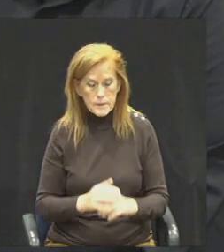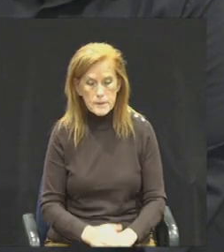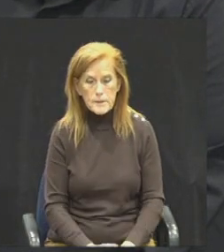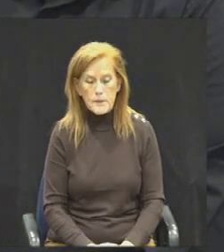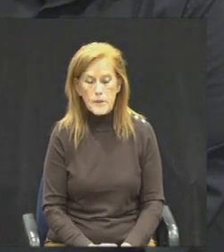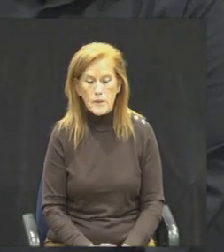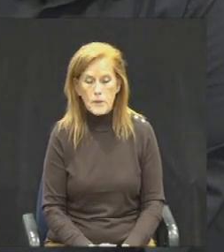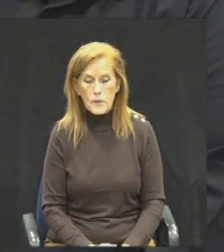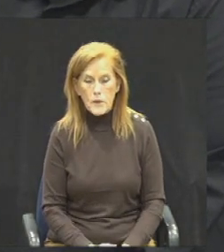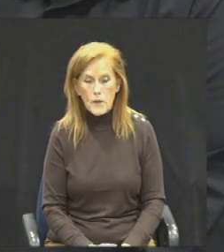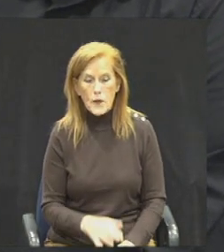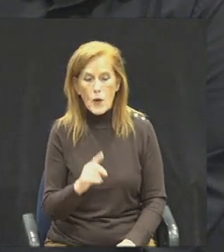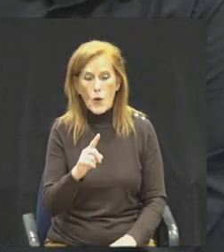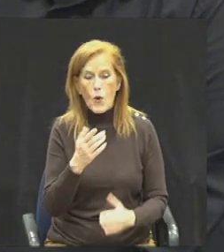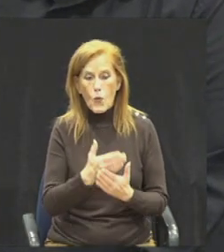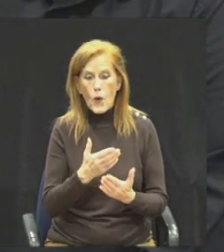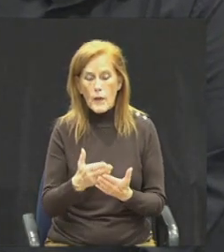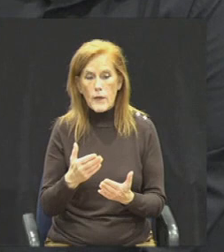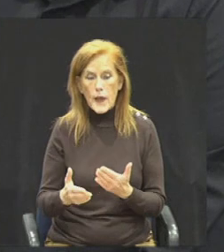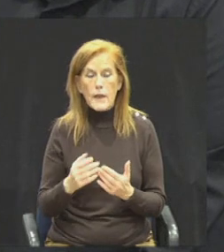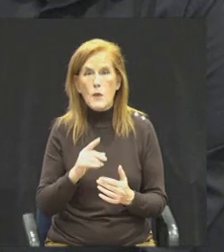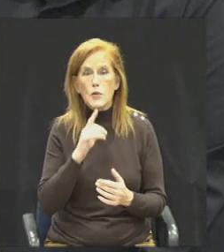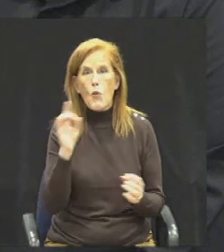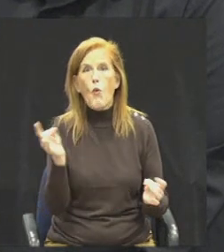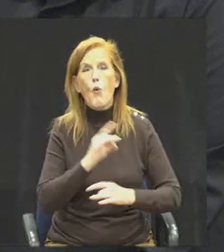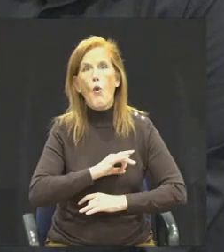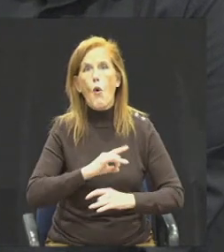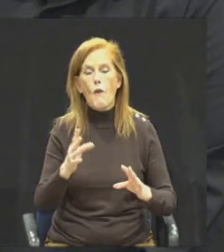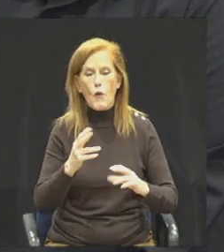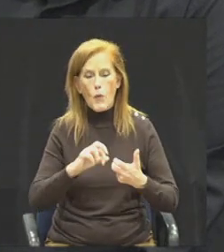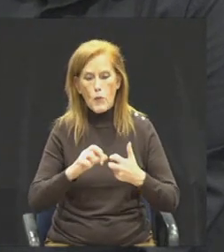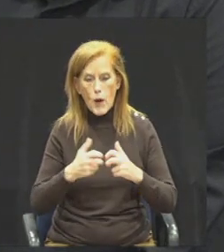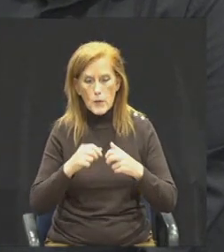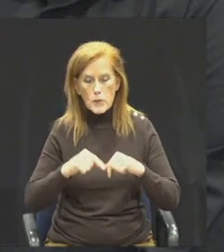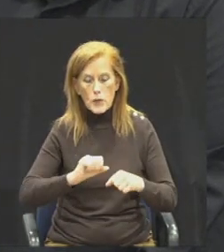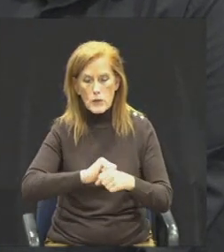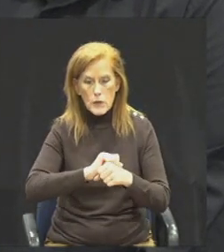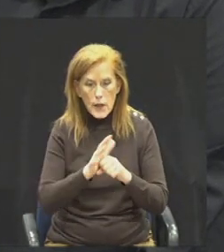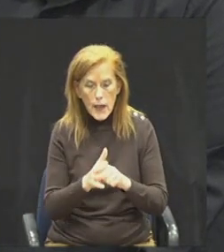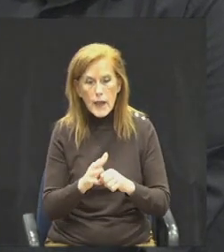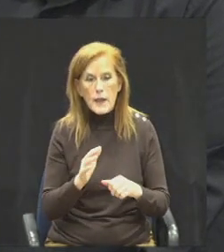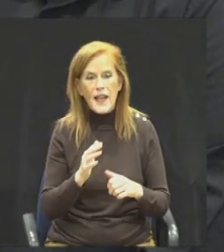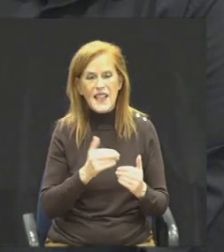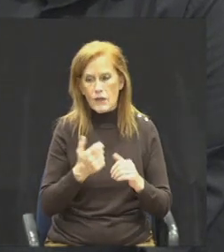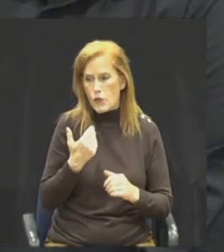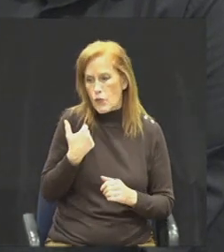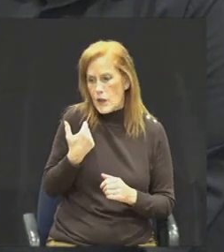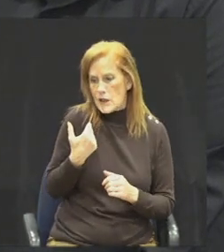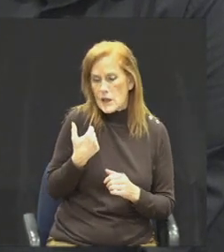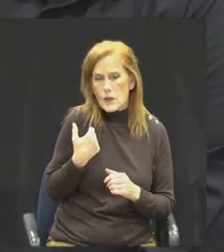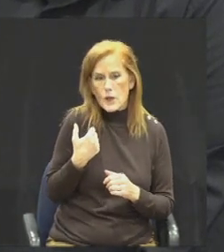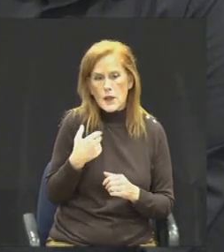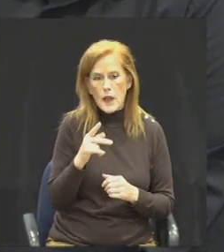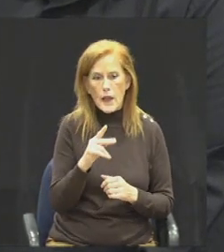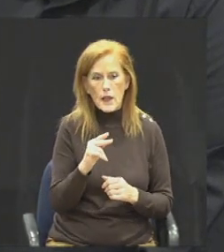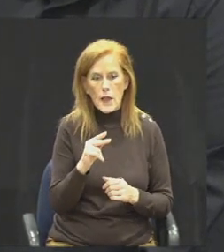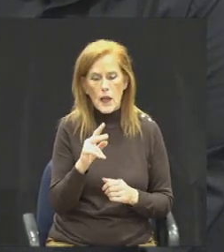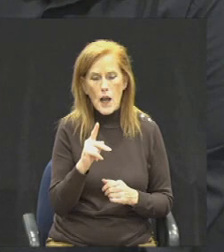One thing that's been a huge problem throughout COVID, and even with, say, the Knox Creek fire not that long ago, is